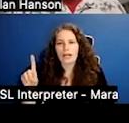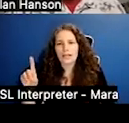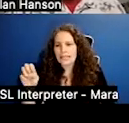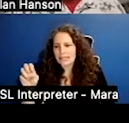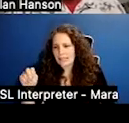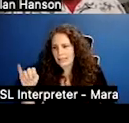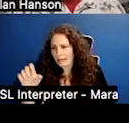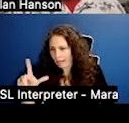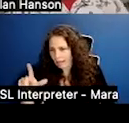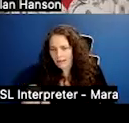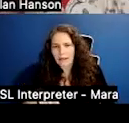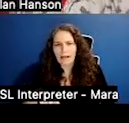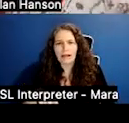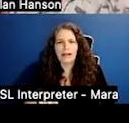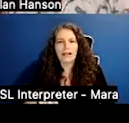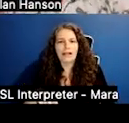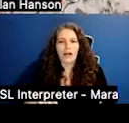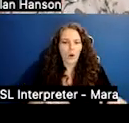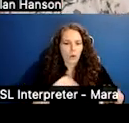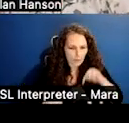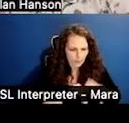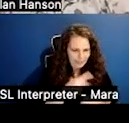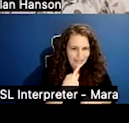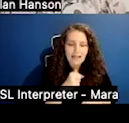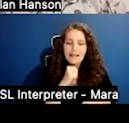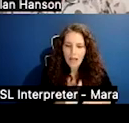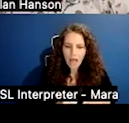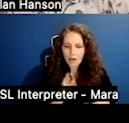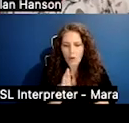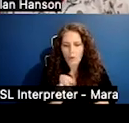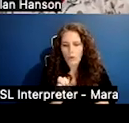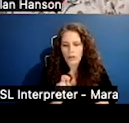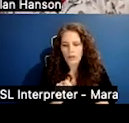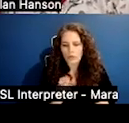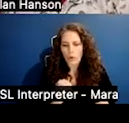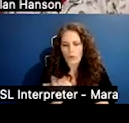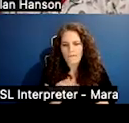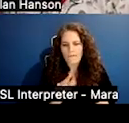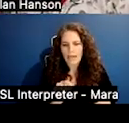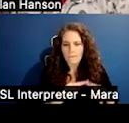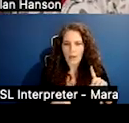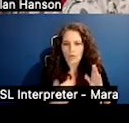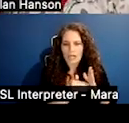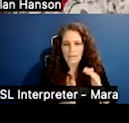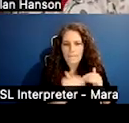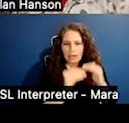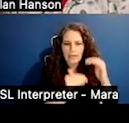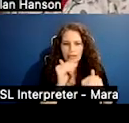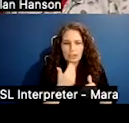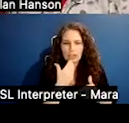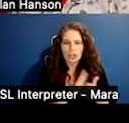Okay, so it says not retrofit, rebuild. Well, that's a good question. I mean, that one